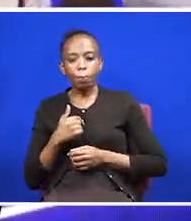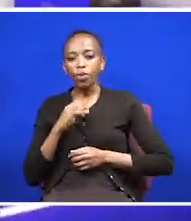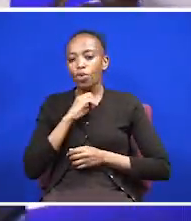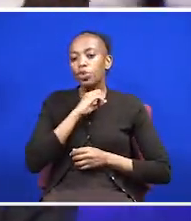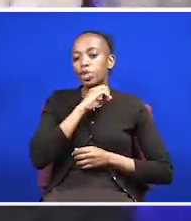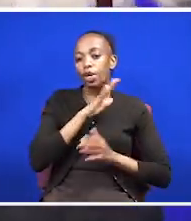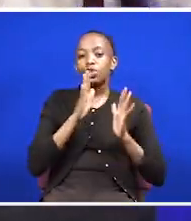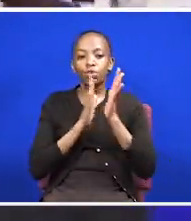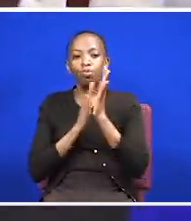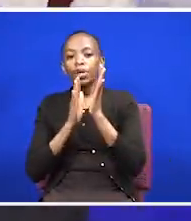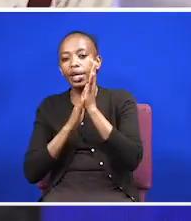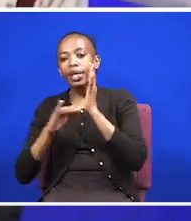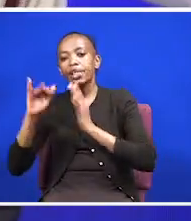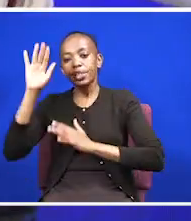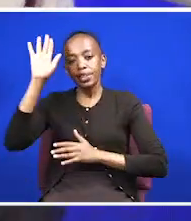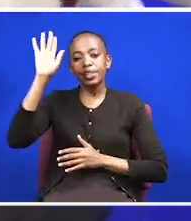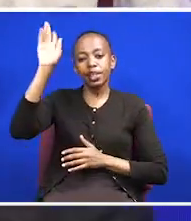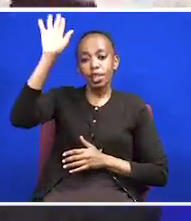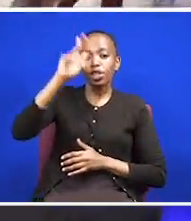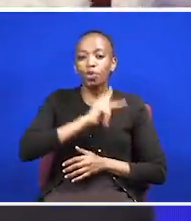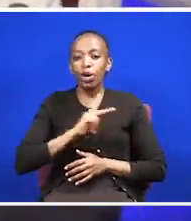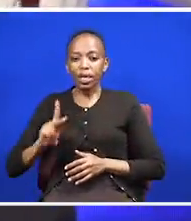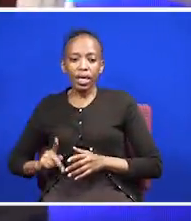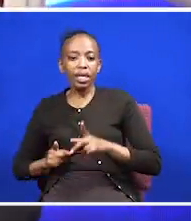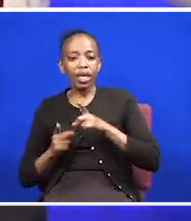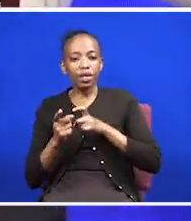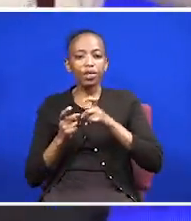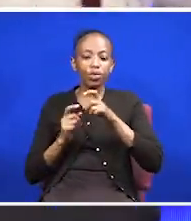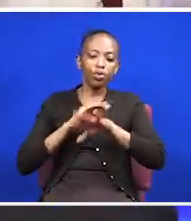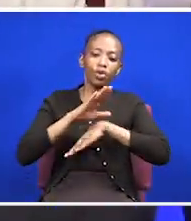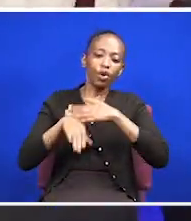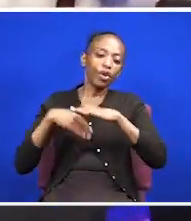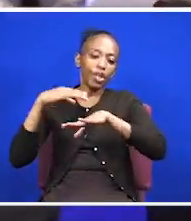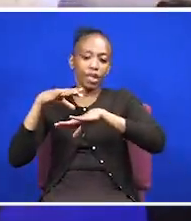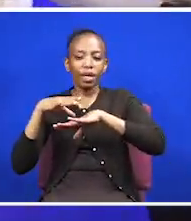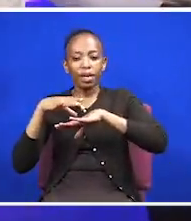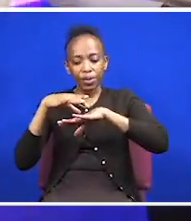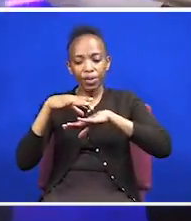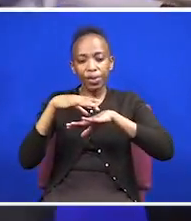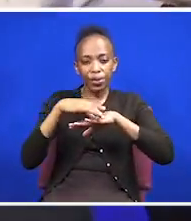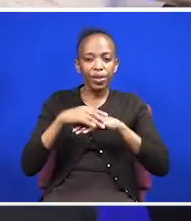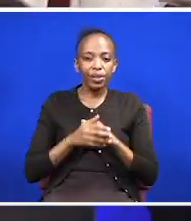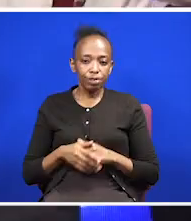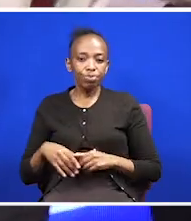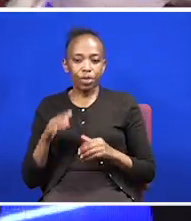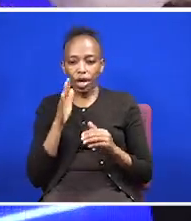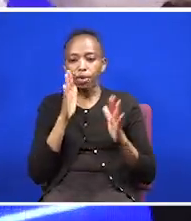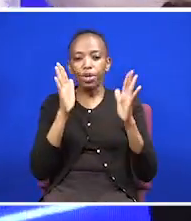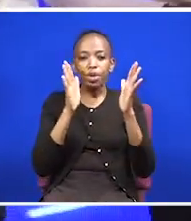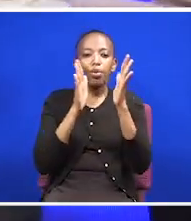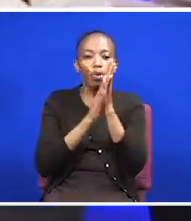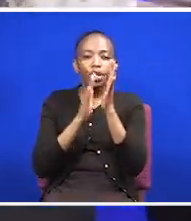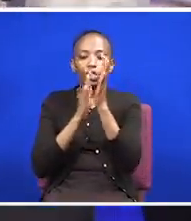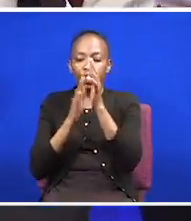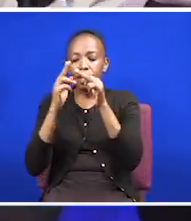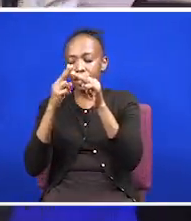forevermore, and I will shout your praise. You are King and you rule over all the earth.